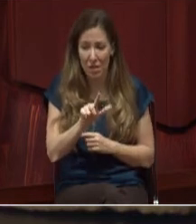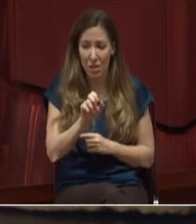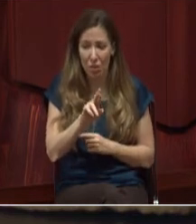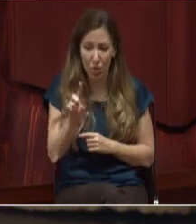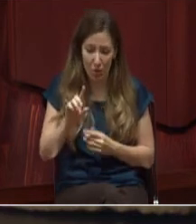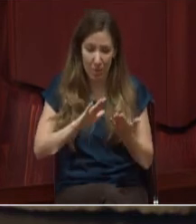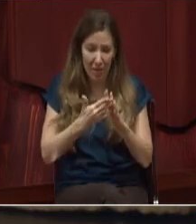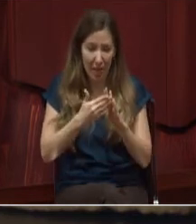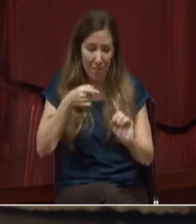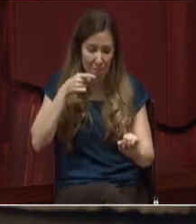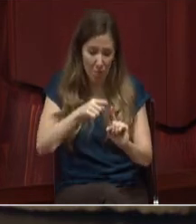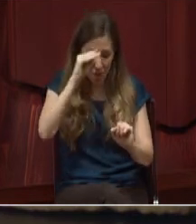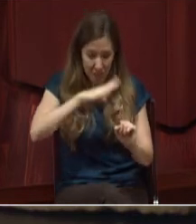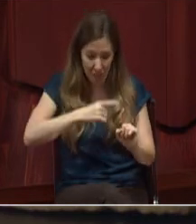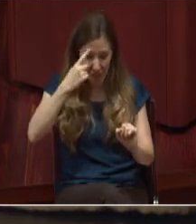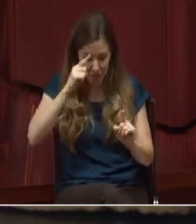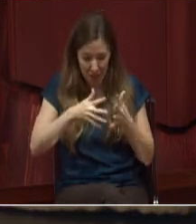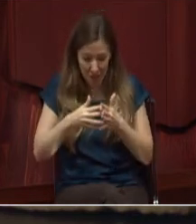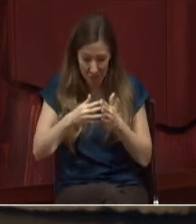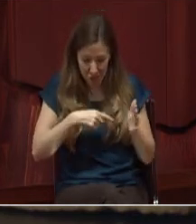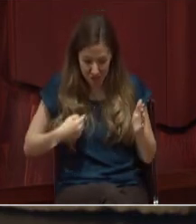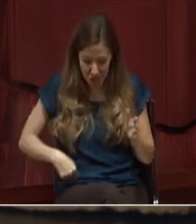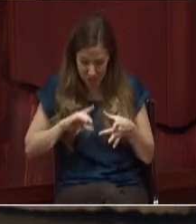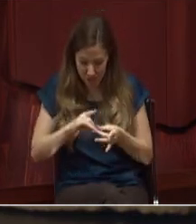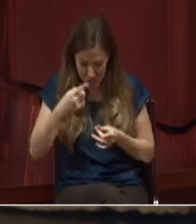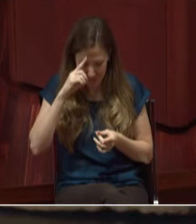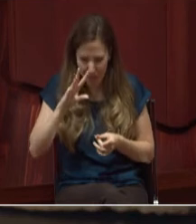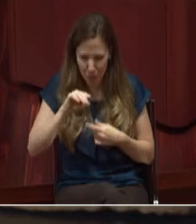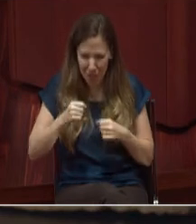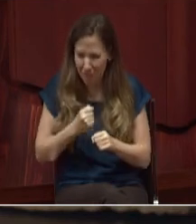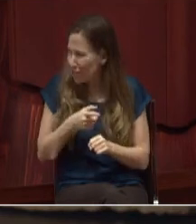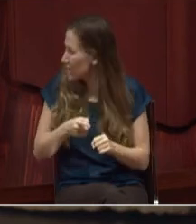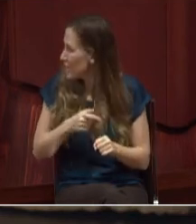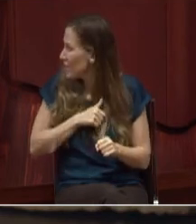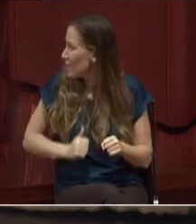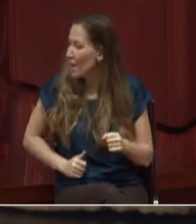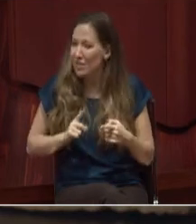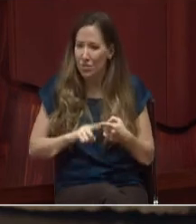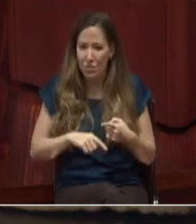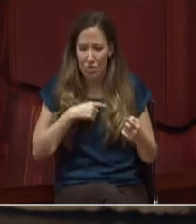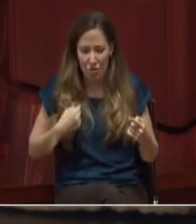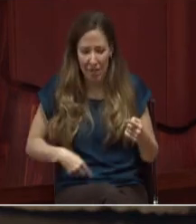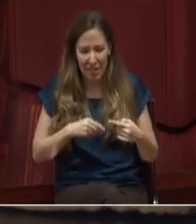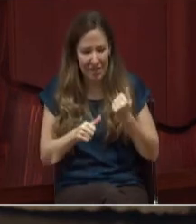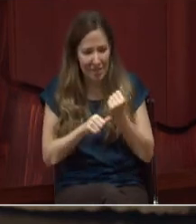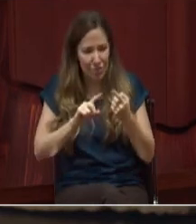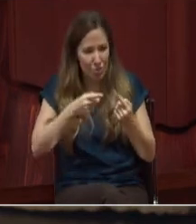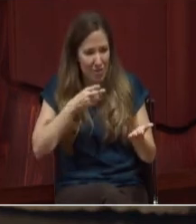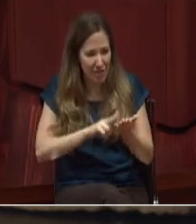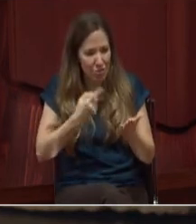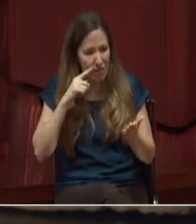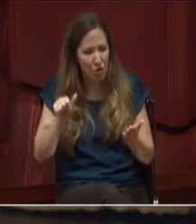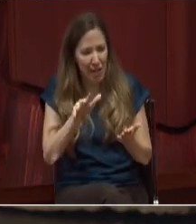point guy for American-Chinese relations for 40 years. You were ambassador to China, assistant secretary for Asian affairs, president of the Council on